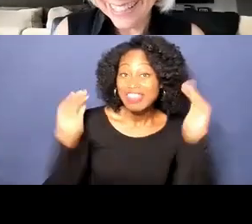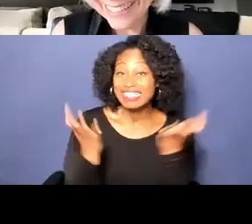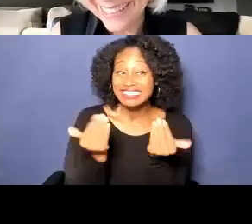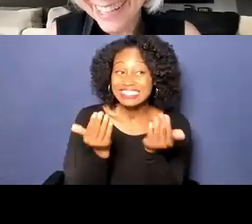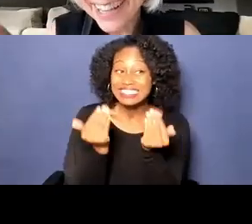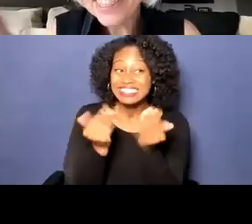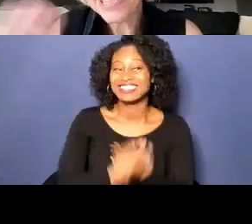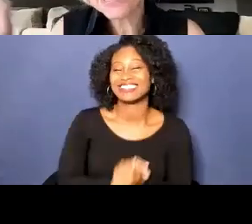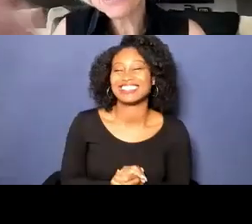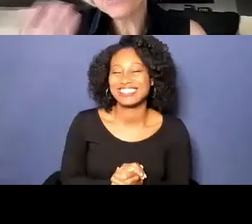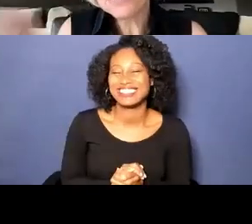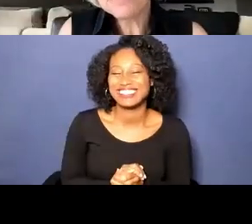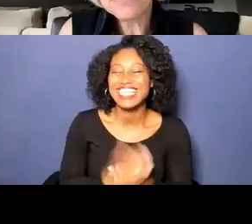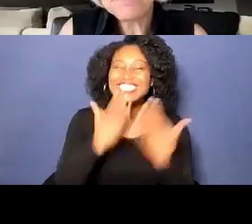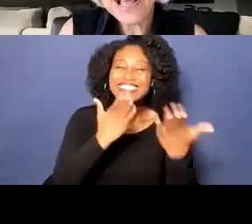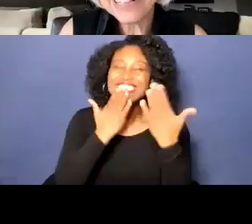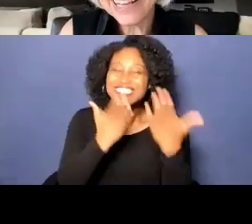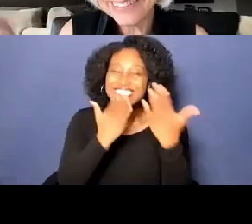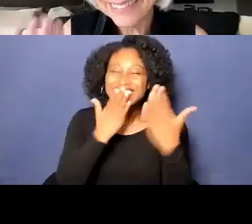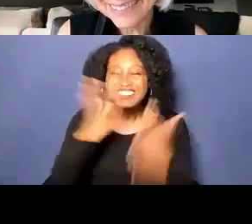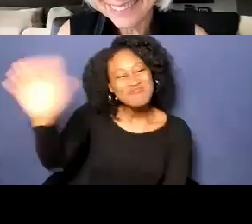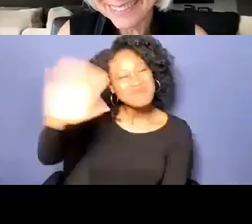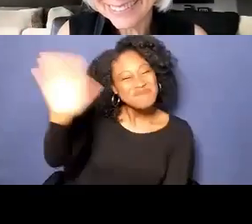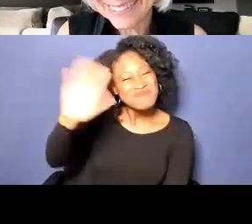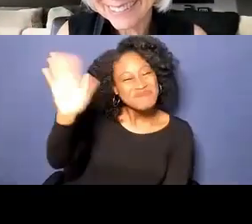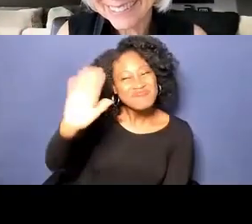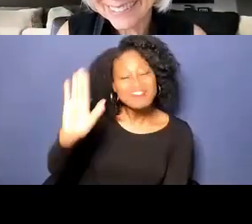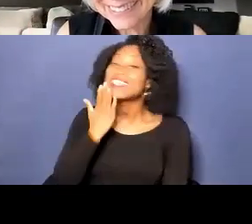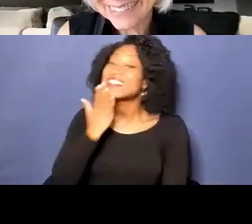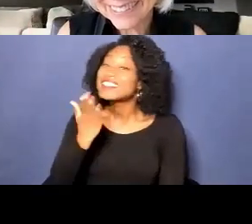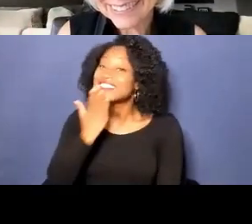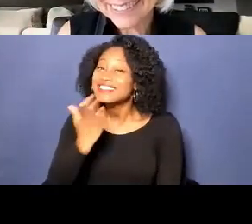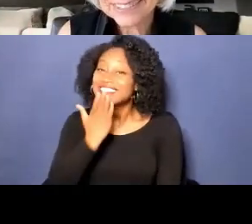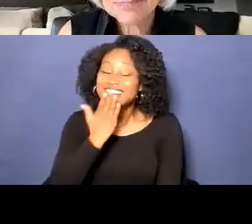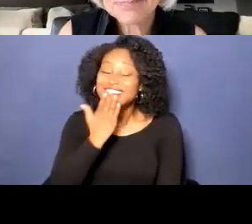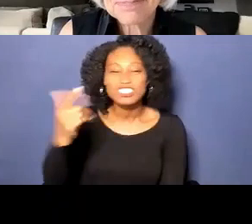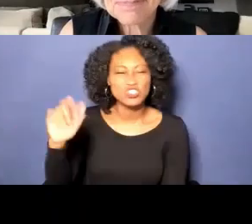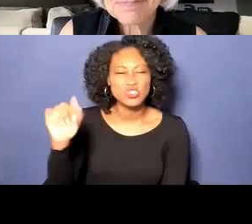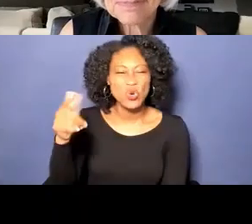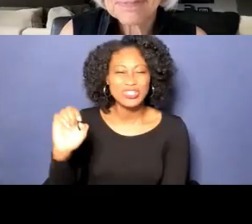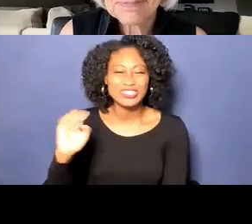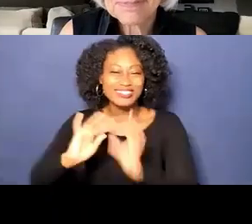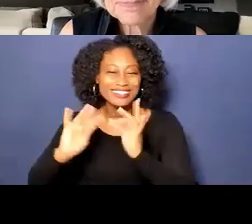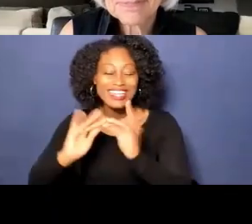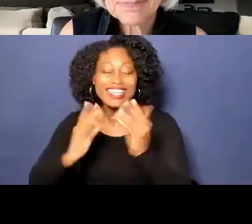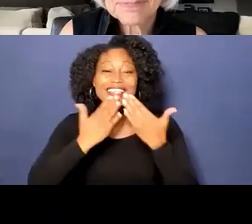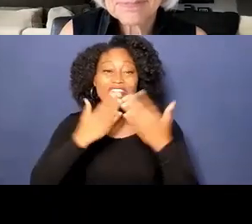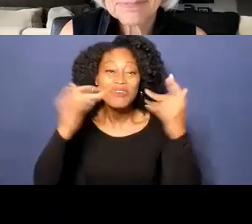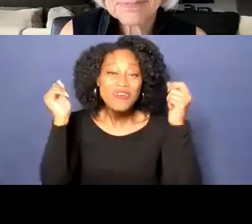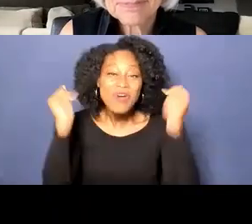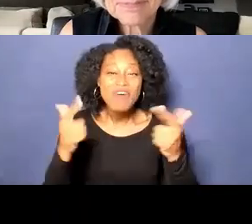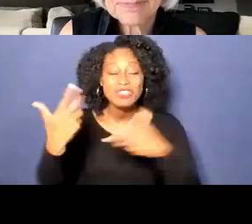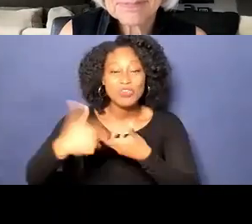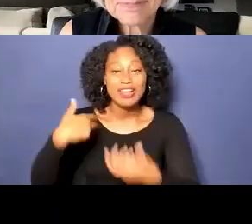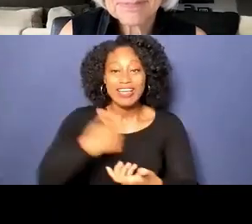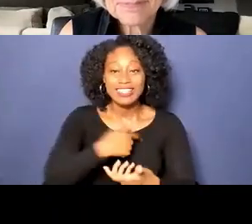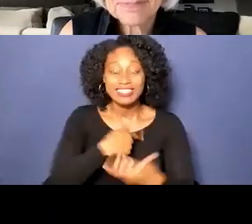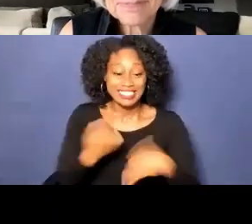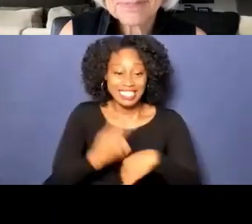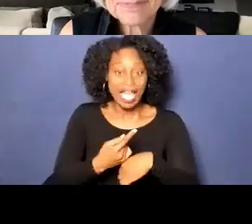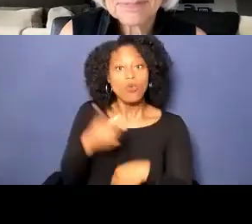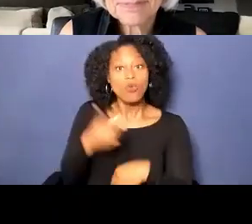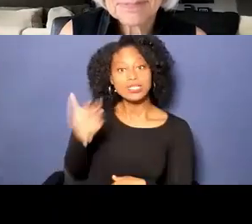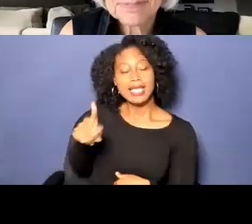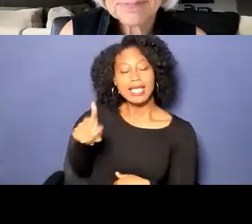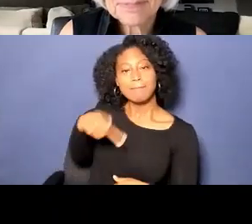Right. Thank you. Bye-bye now. Yes, thank you everyone again for joining us today. I did put the PowerPoint into